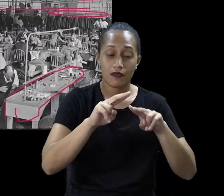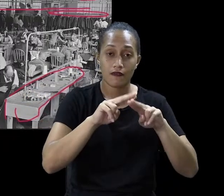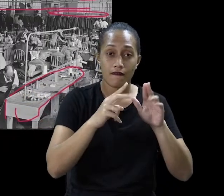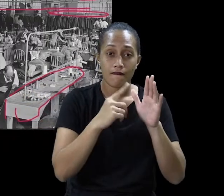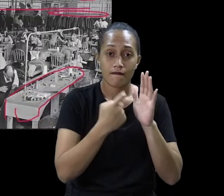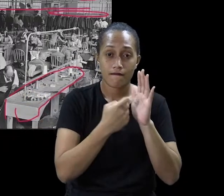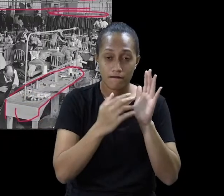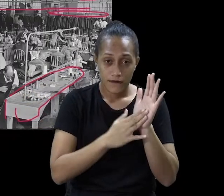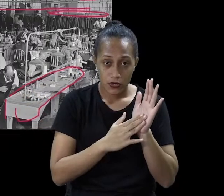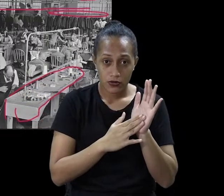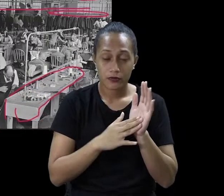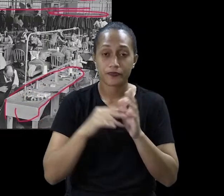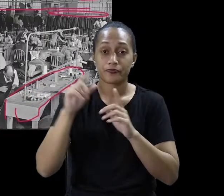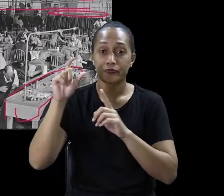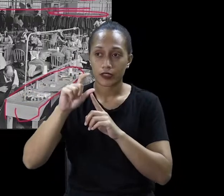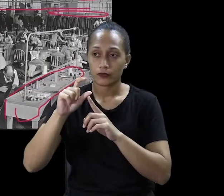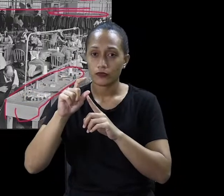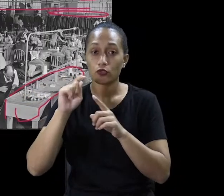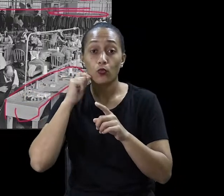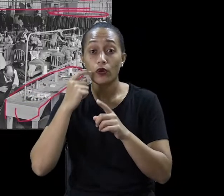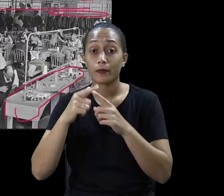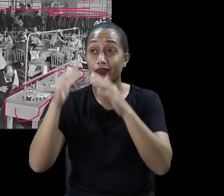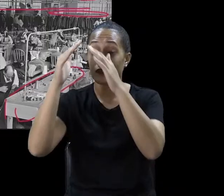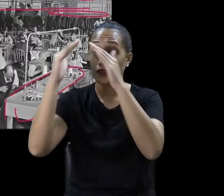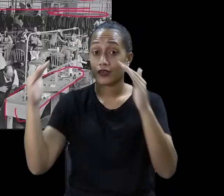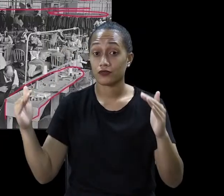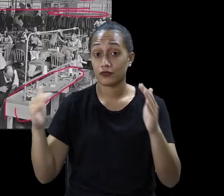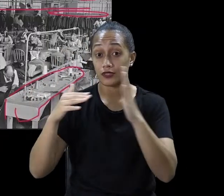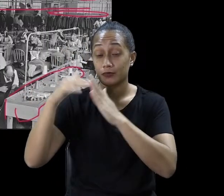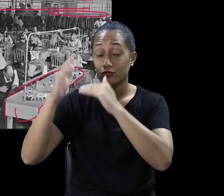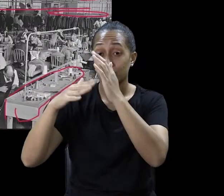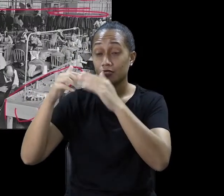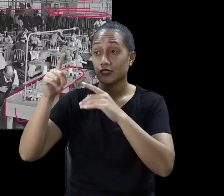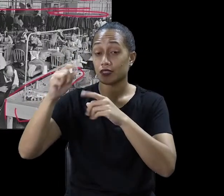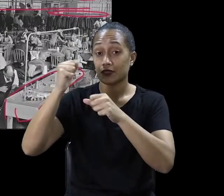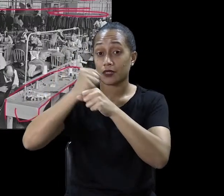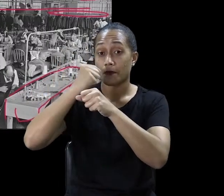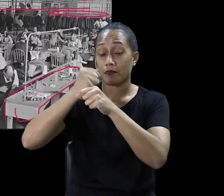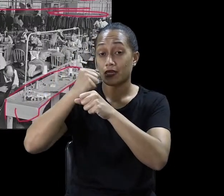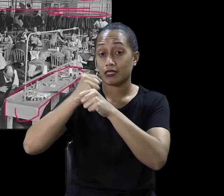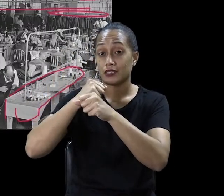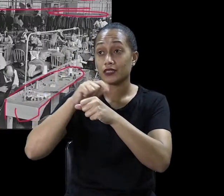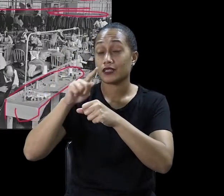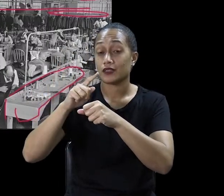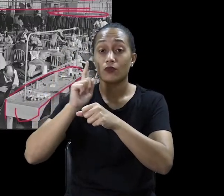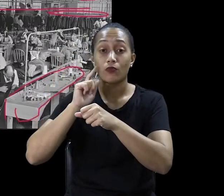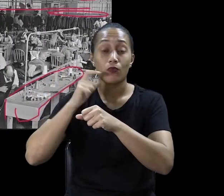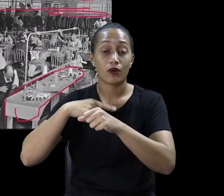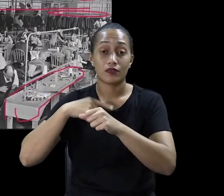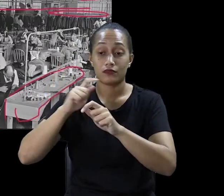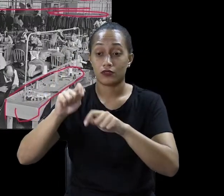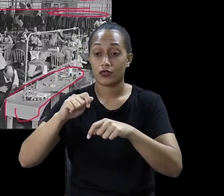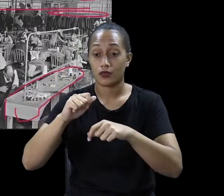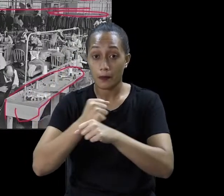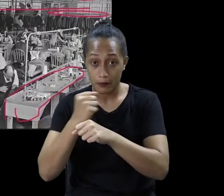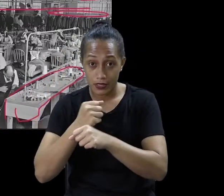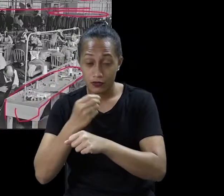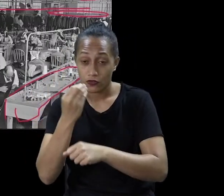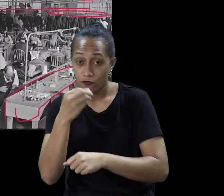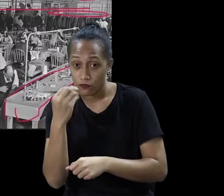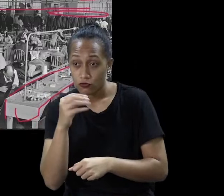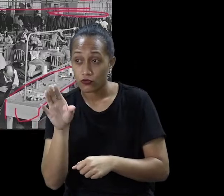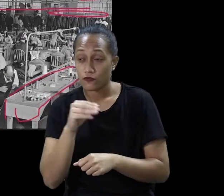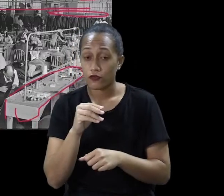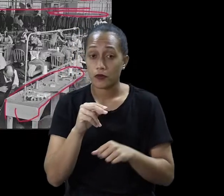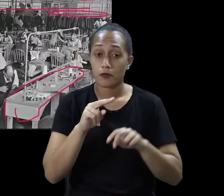putting together all of the other factors of production so that you can actually produce things. You can't just randomly build buildings and randomly plant seeds.